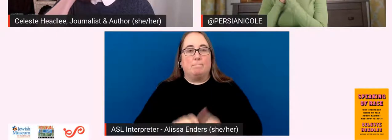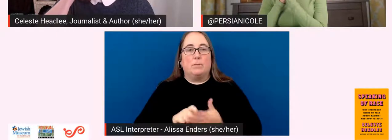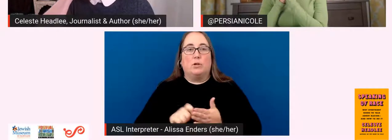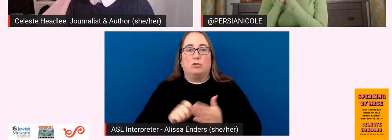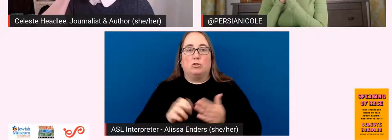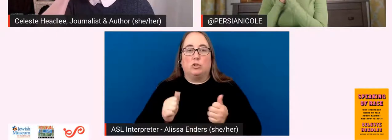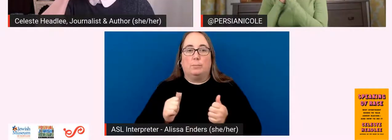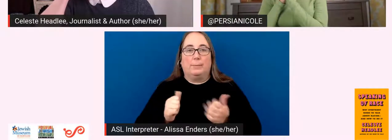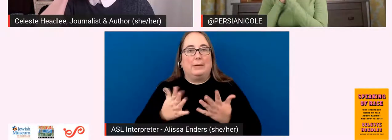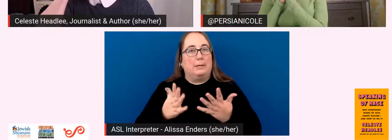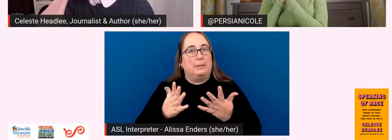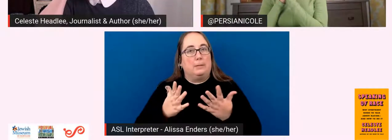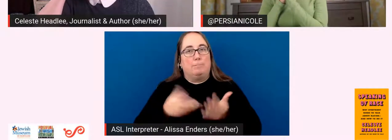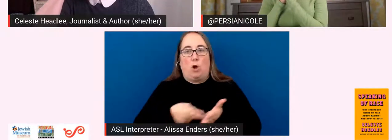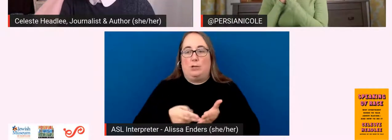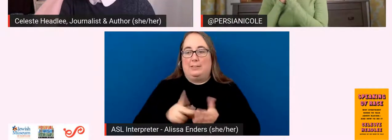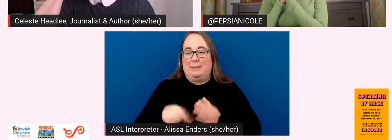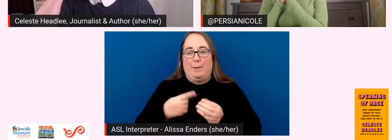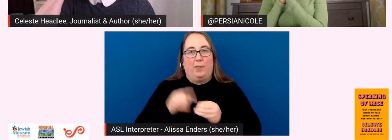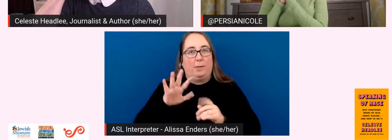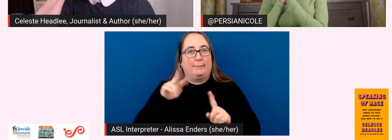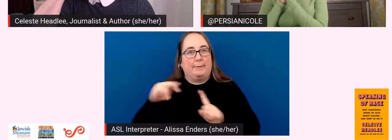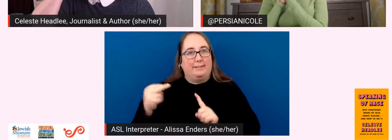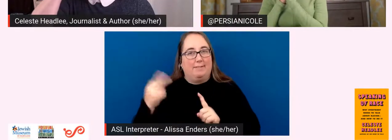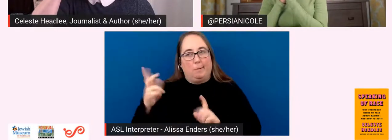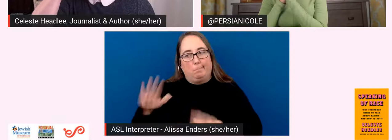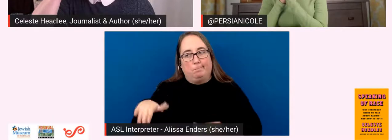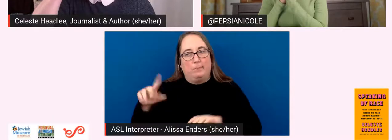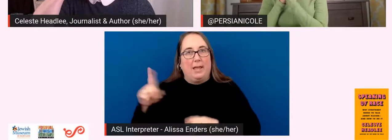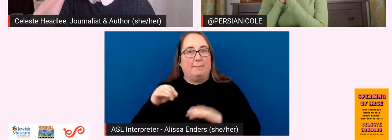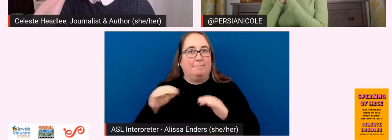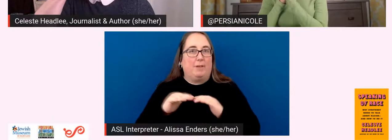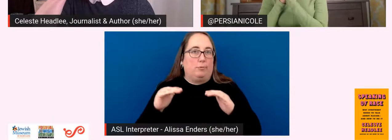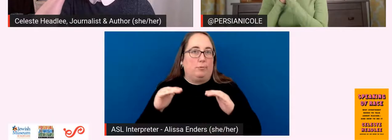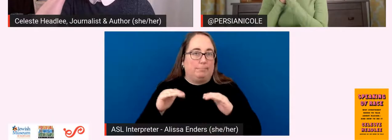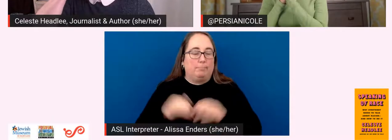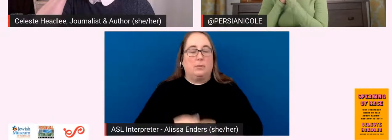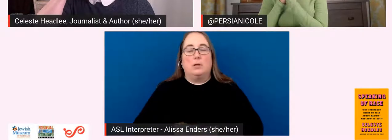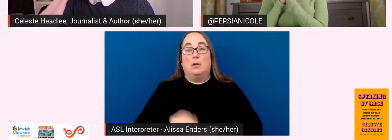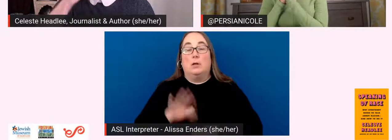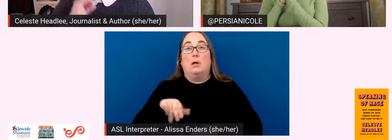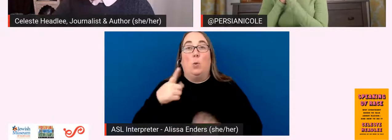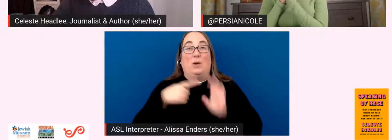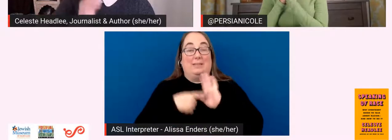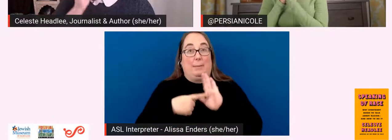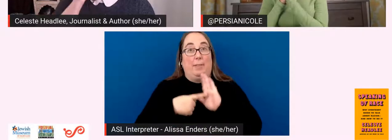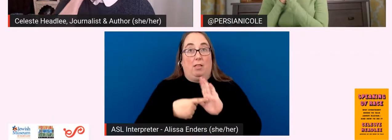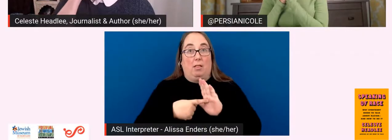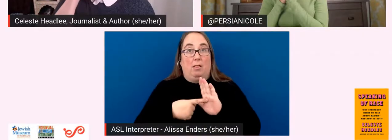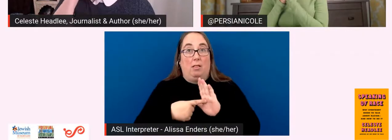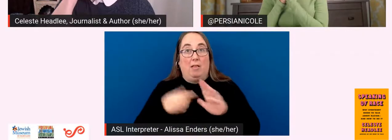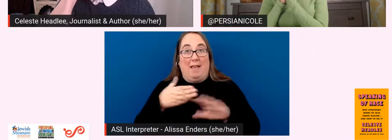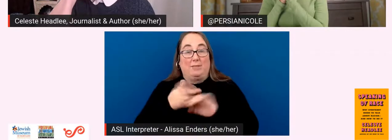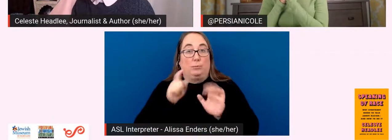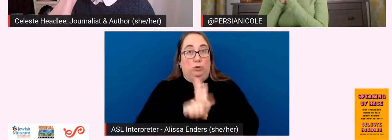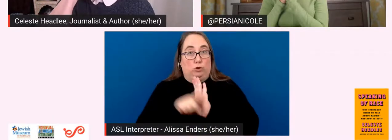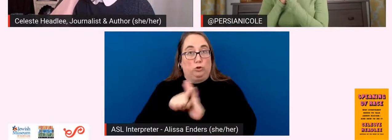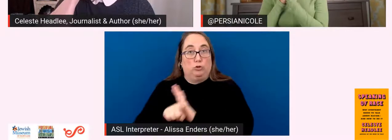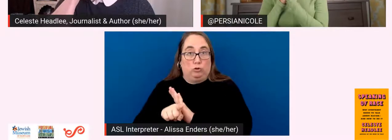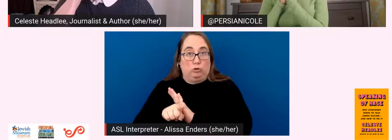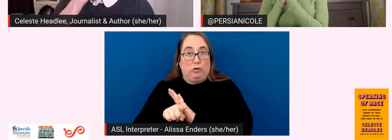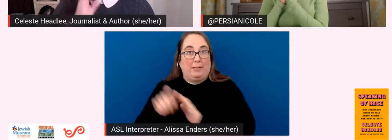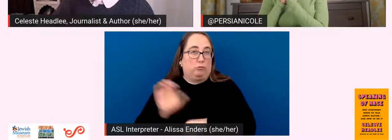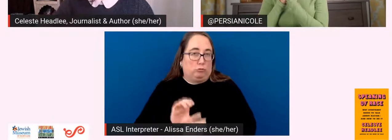be transparent about where they're coming from and fair. So I'll give you an example. After the murders at the